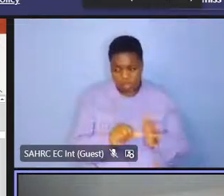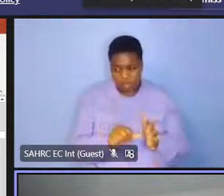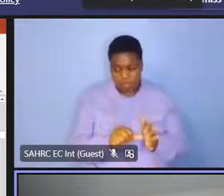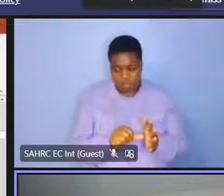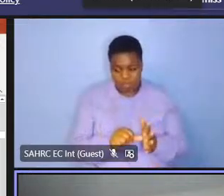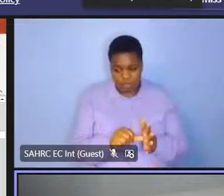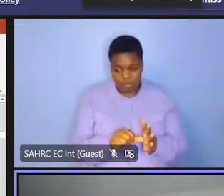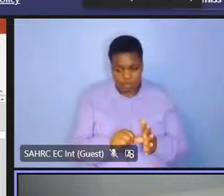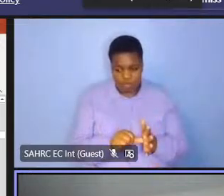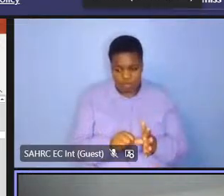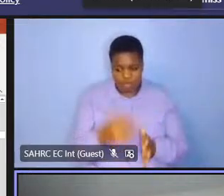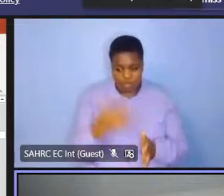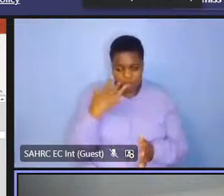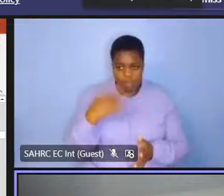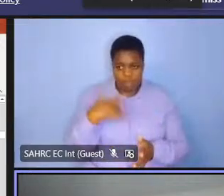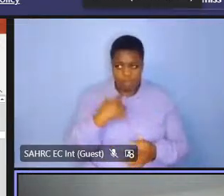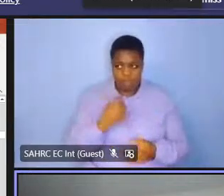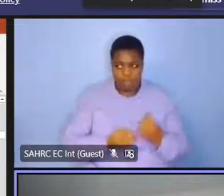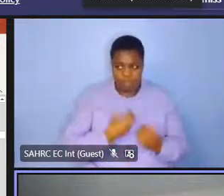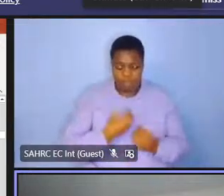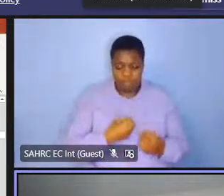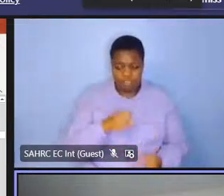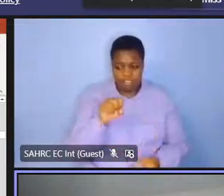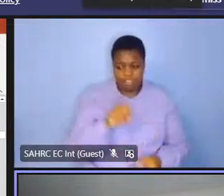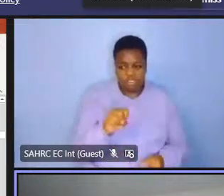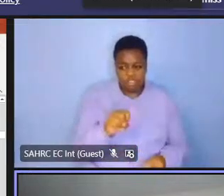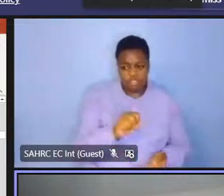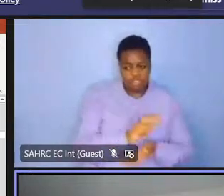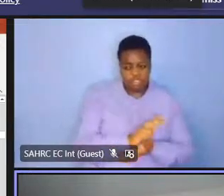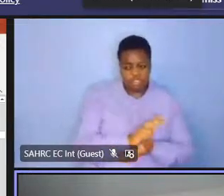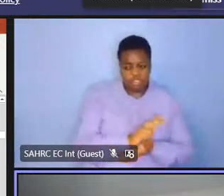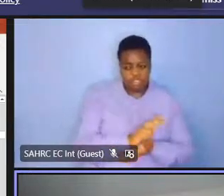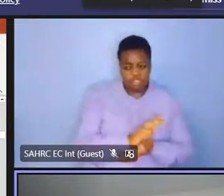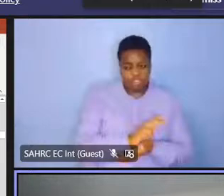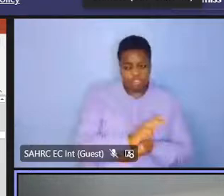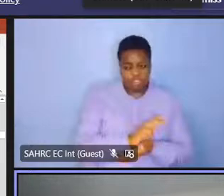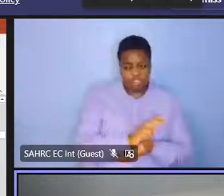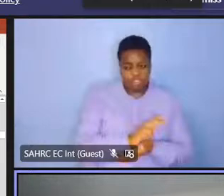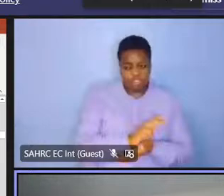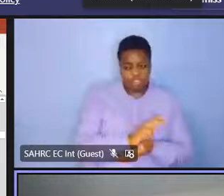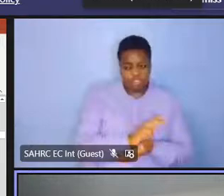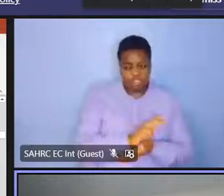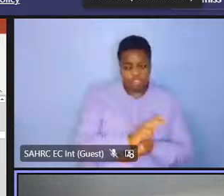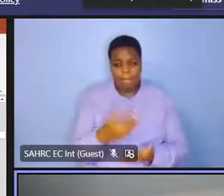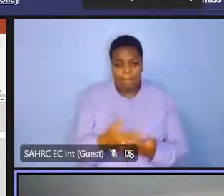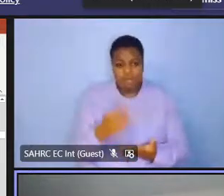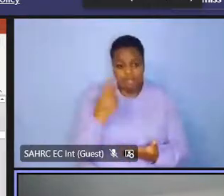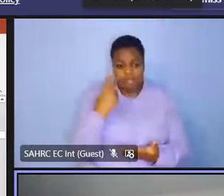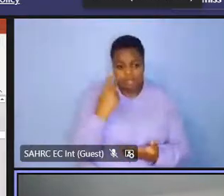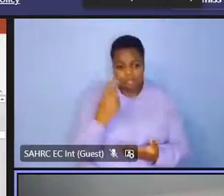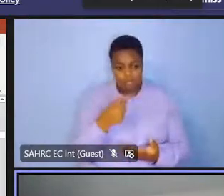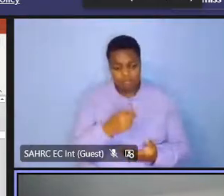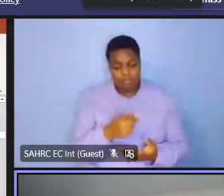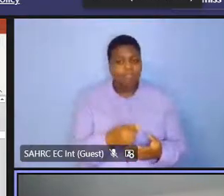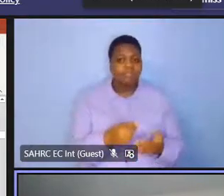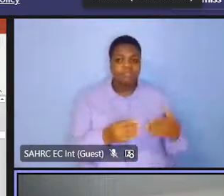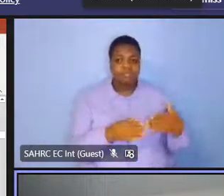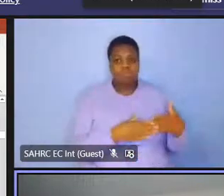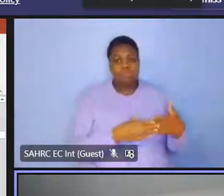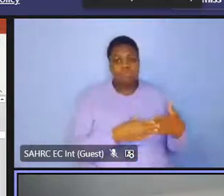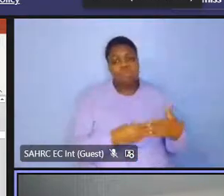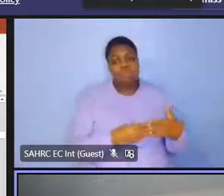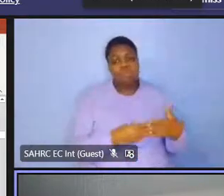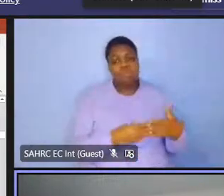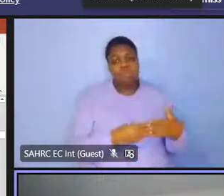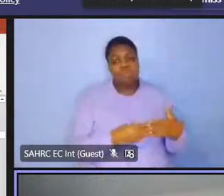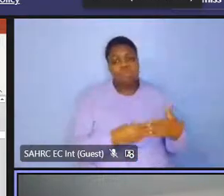as well is freedom of expression in section 16, because it goes beyond just speech. As you will see that even the draft guidelines, do